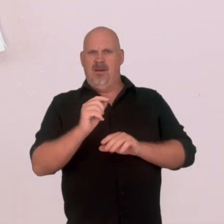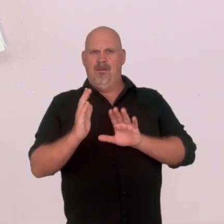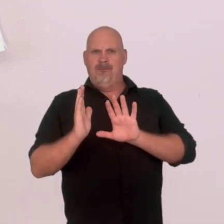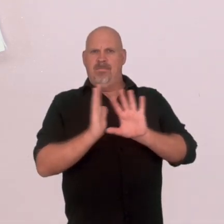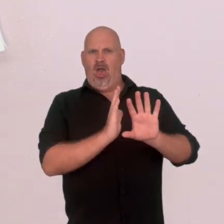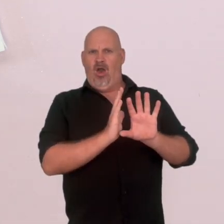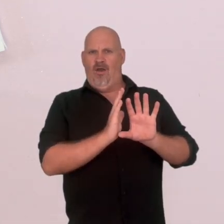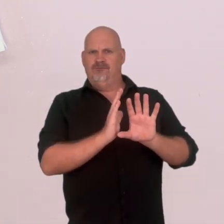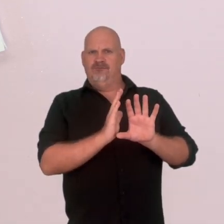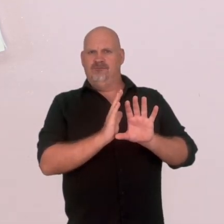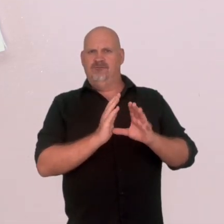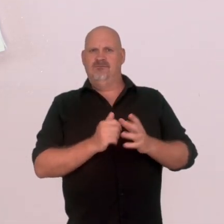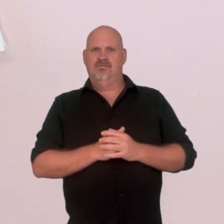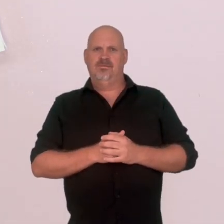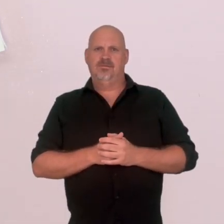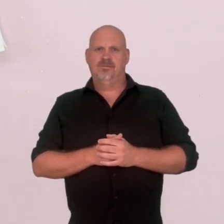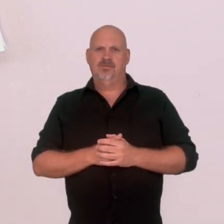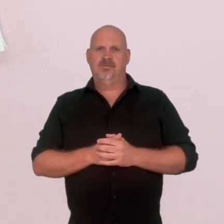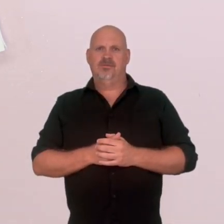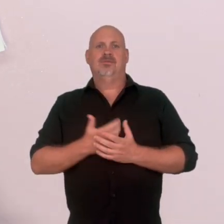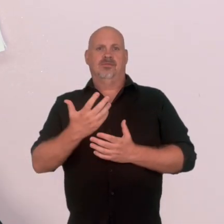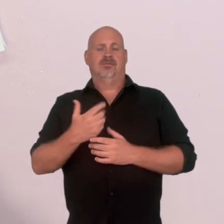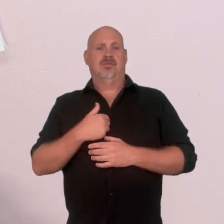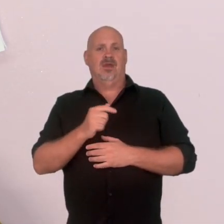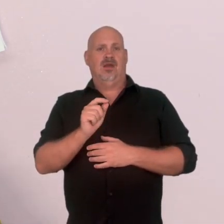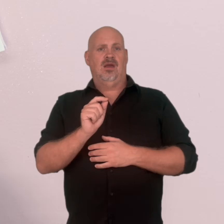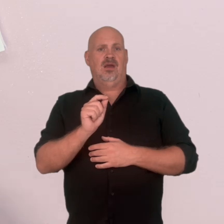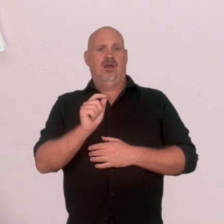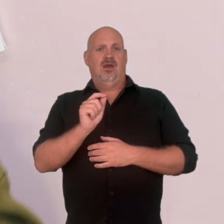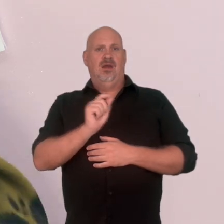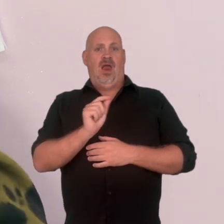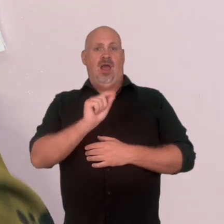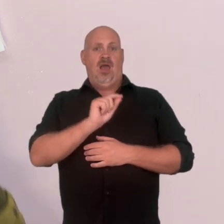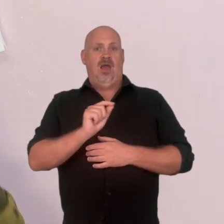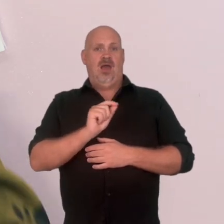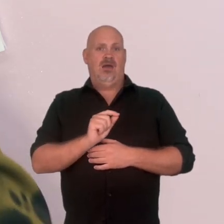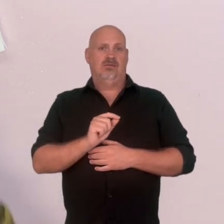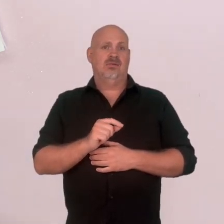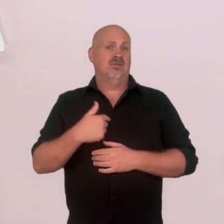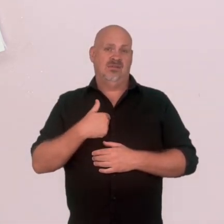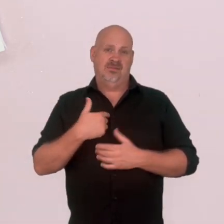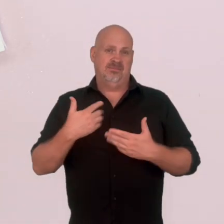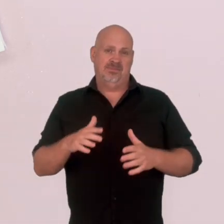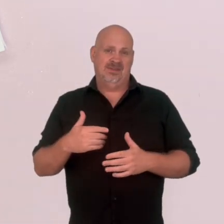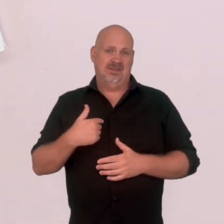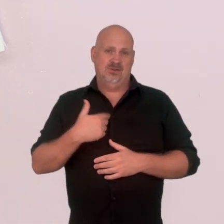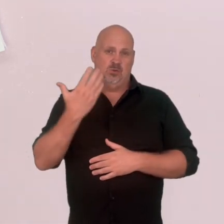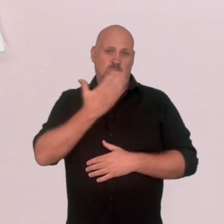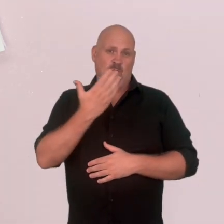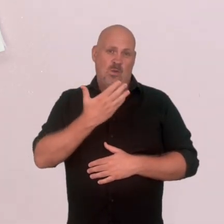And then I like coloring in like this. Like this is a thing I've been doing since I was in school, where like I use really strong